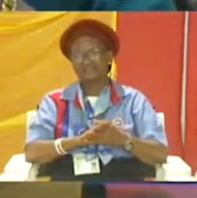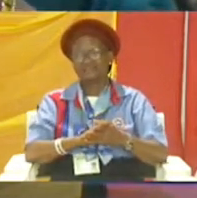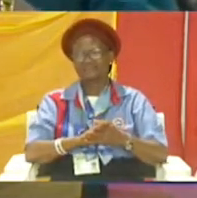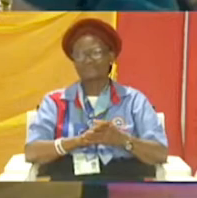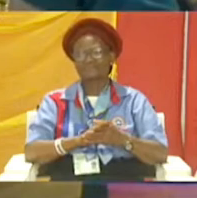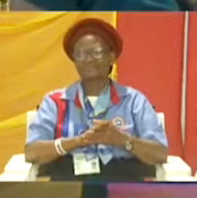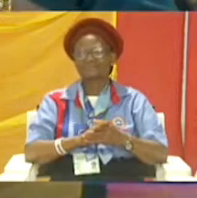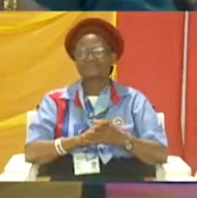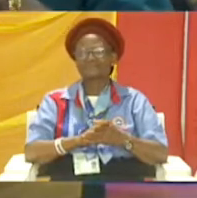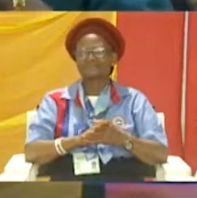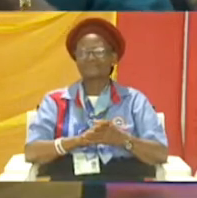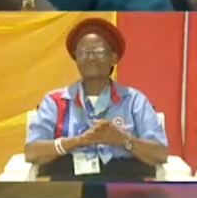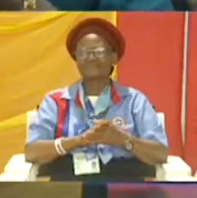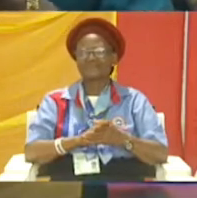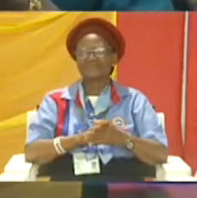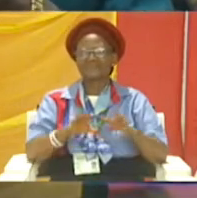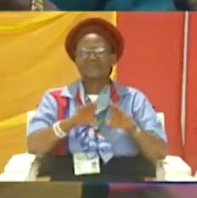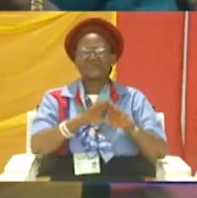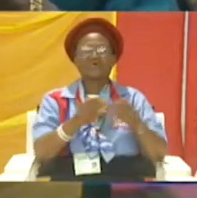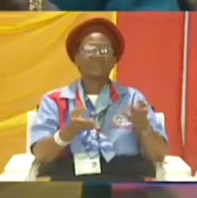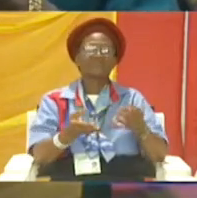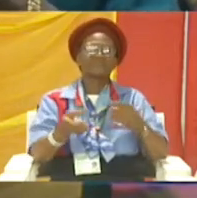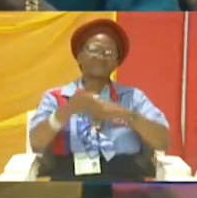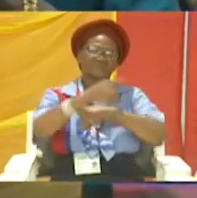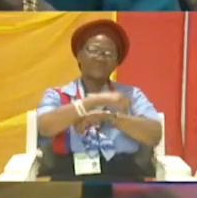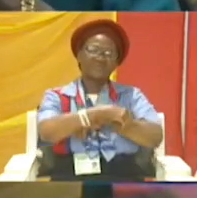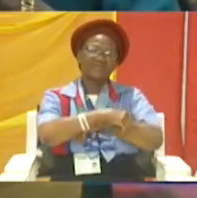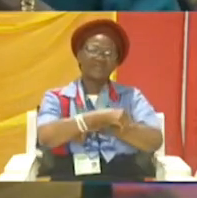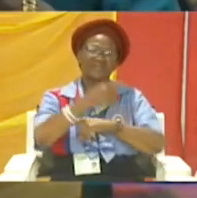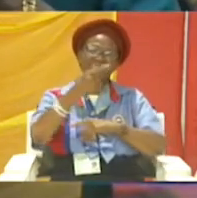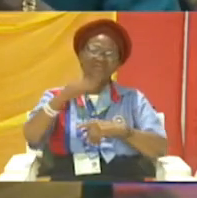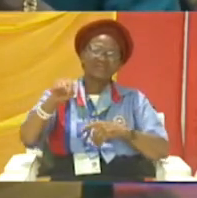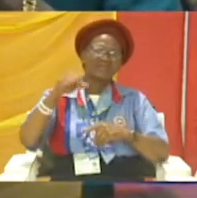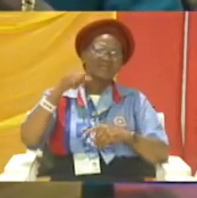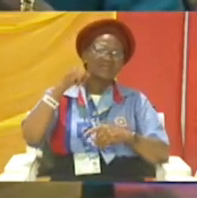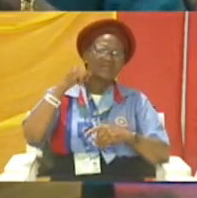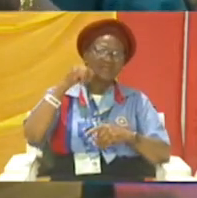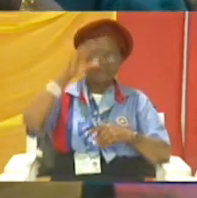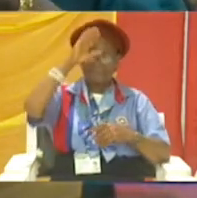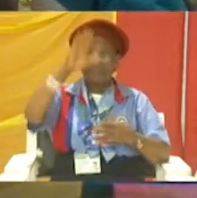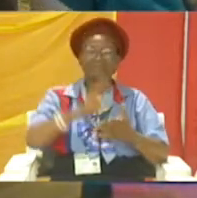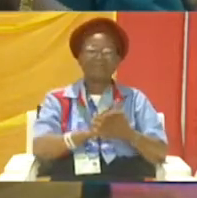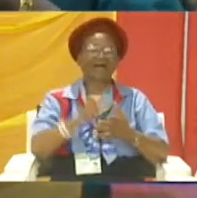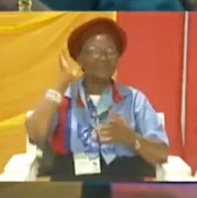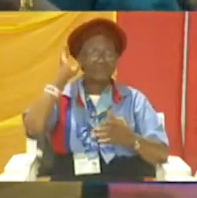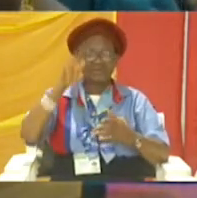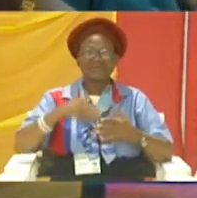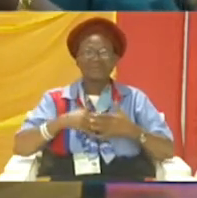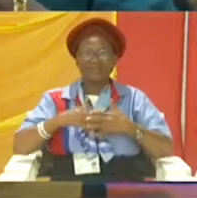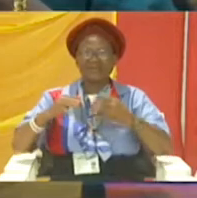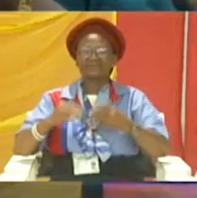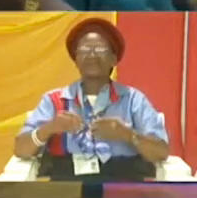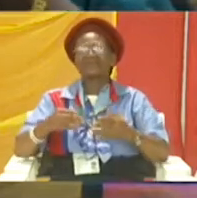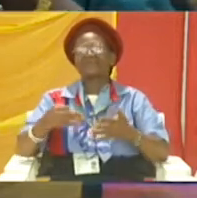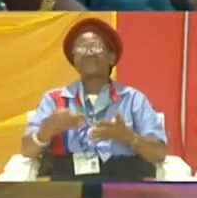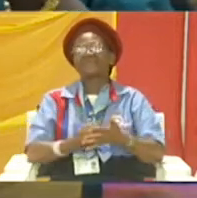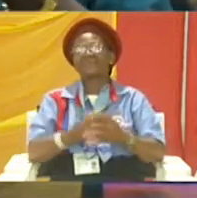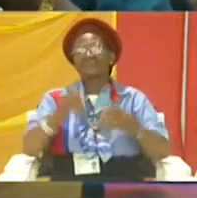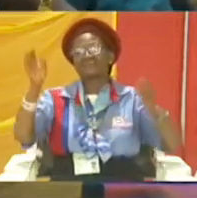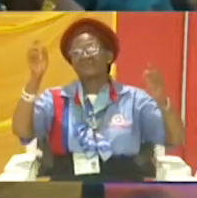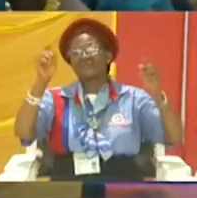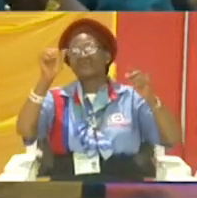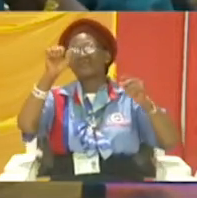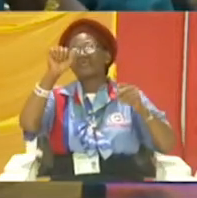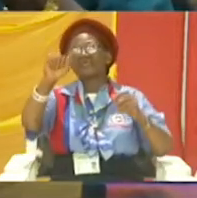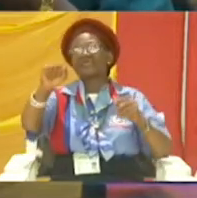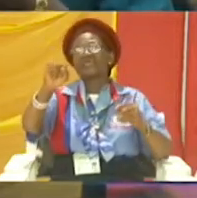way. Open today, the man will breathe fresh air and then as he's beginning to become